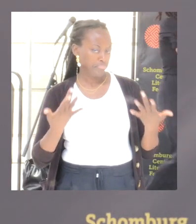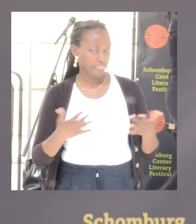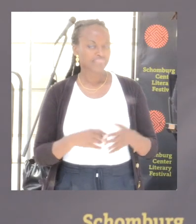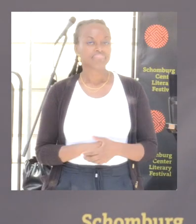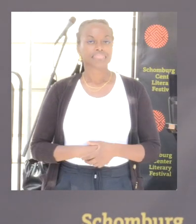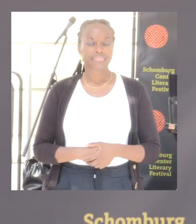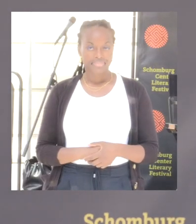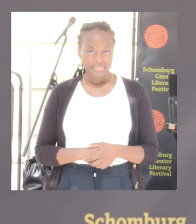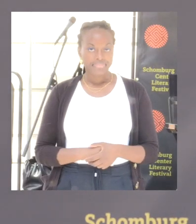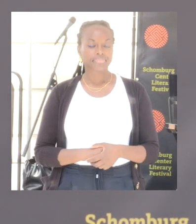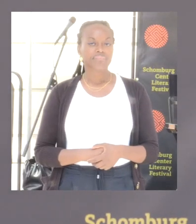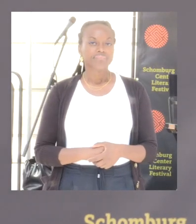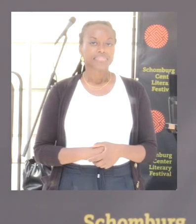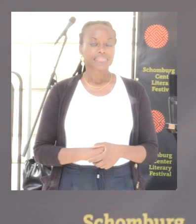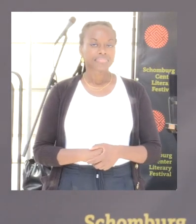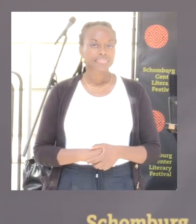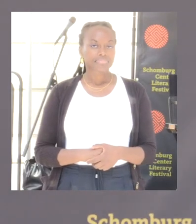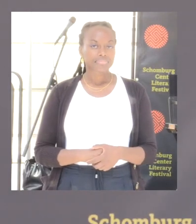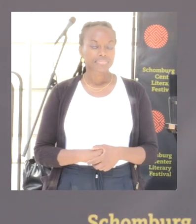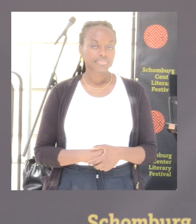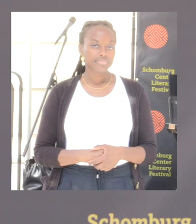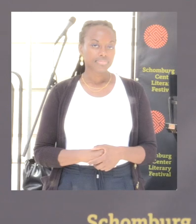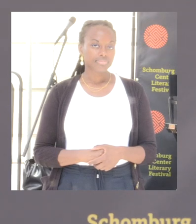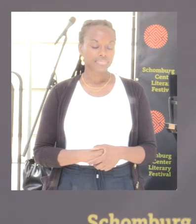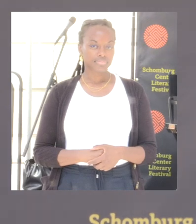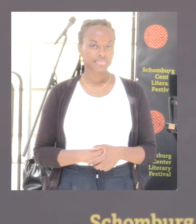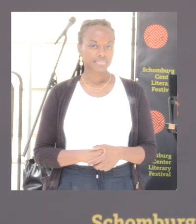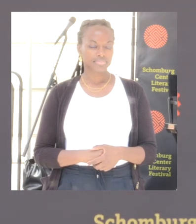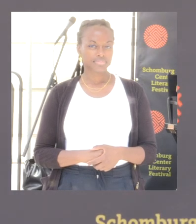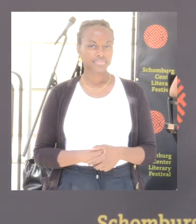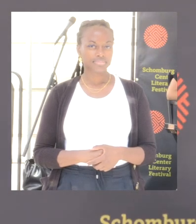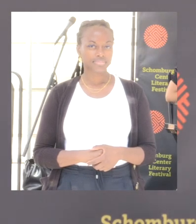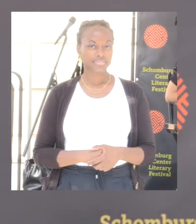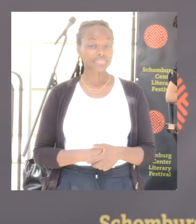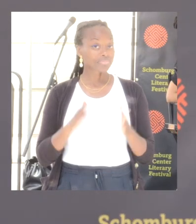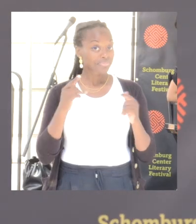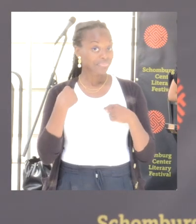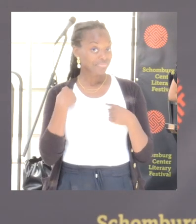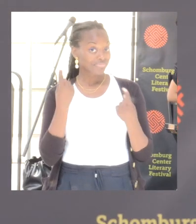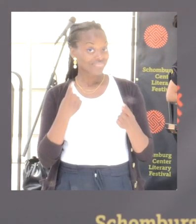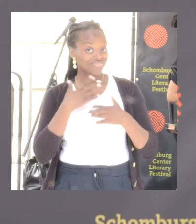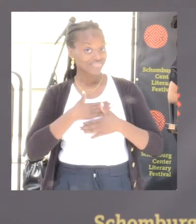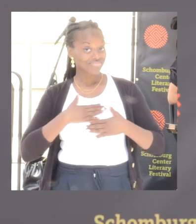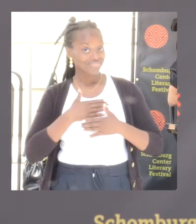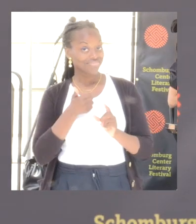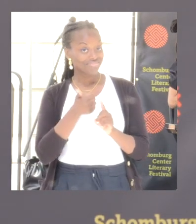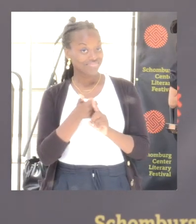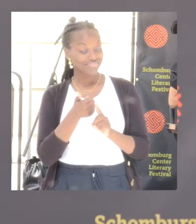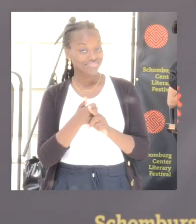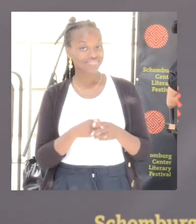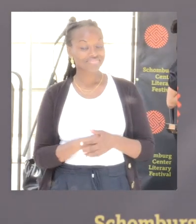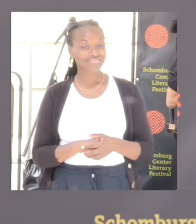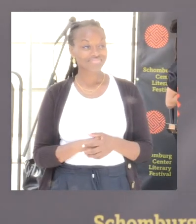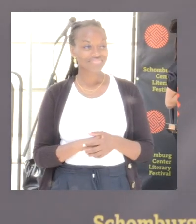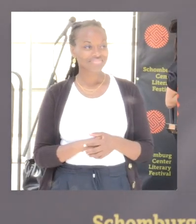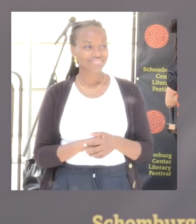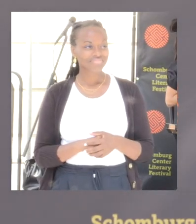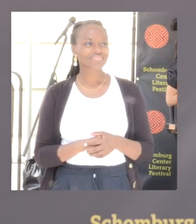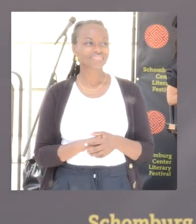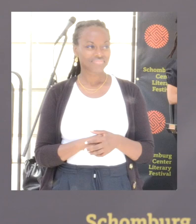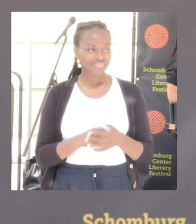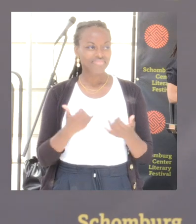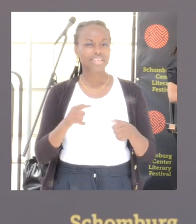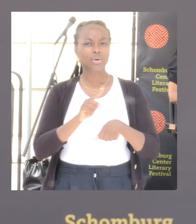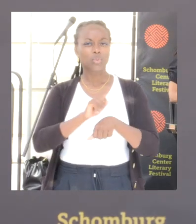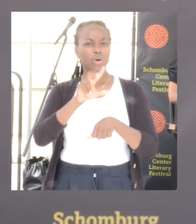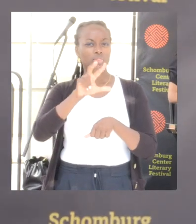I hope you've been enjoying yourselves thus far. Let's see, we're at the 1:30 hour, so right now we're about to have the conversation around